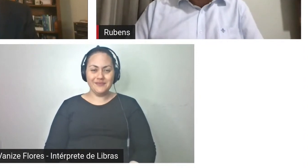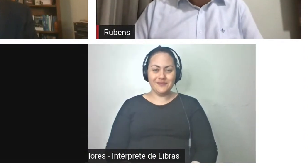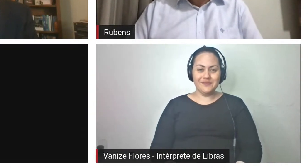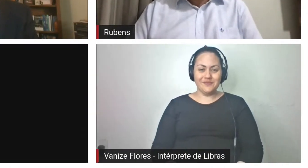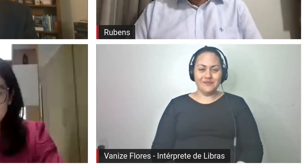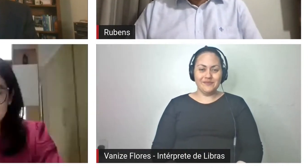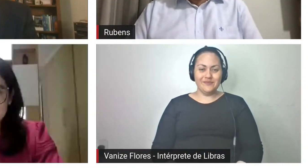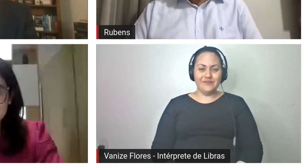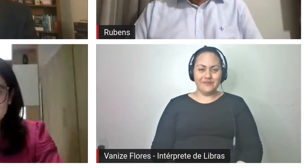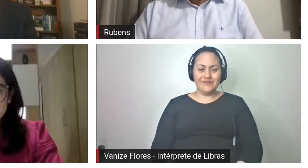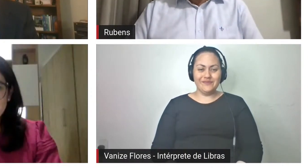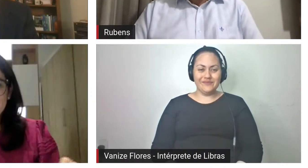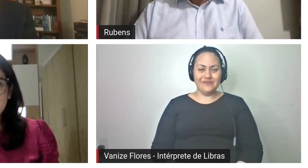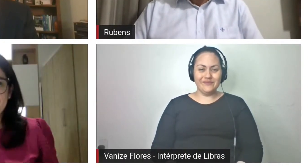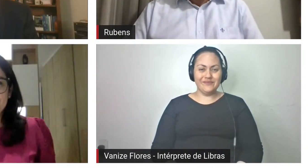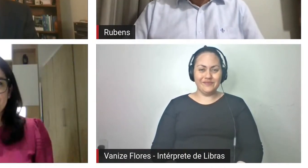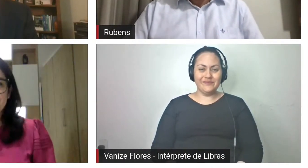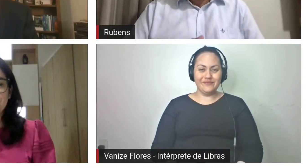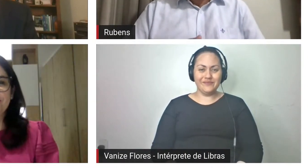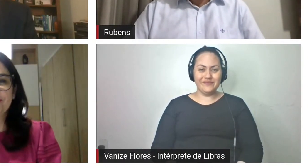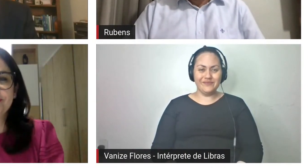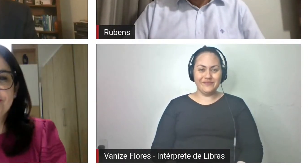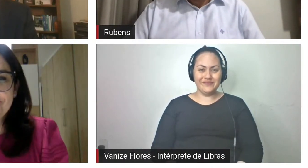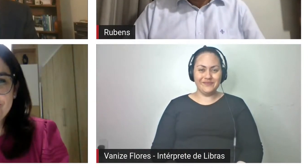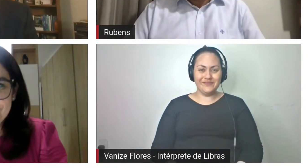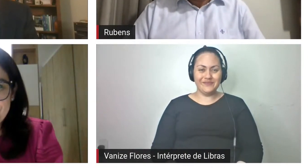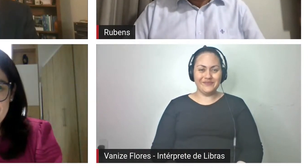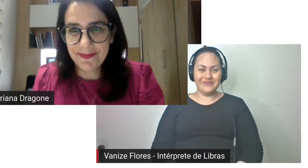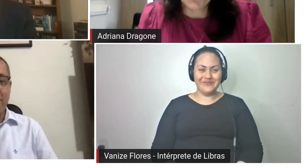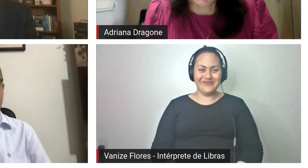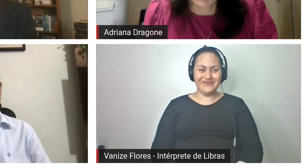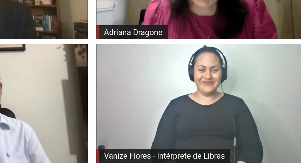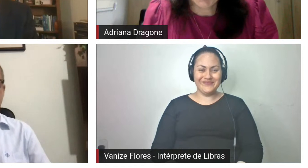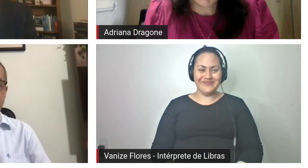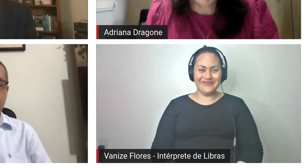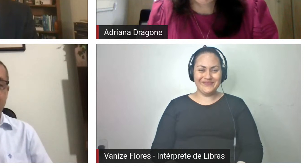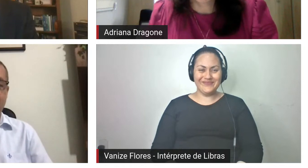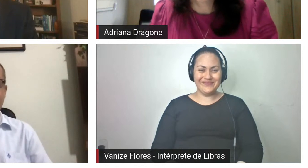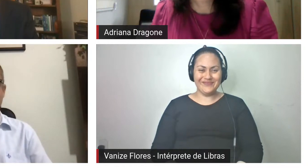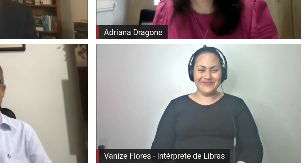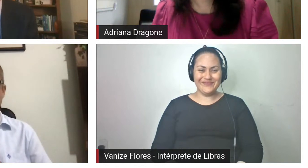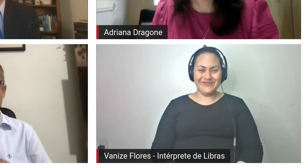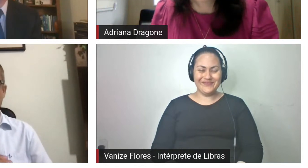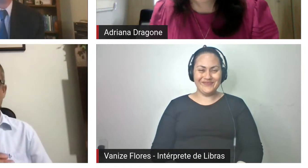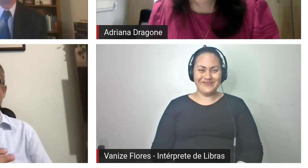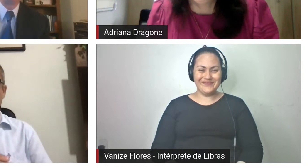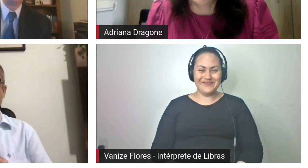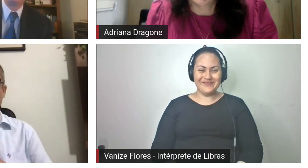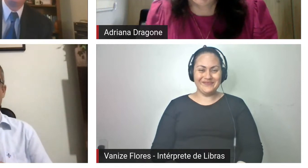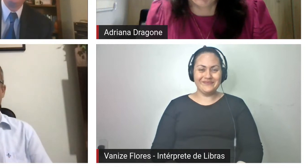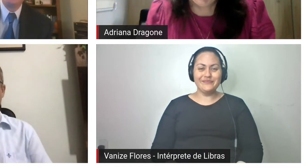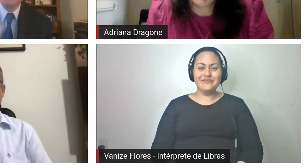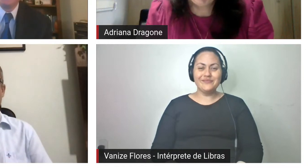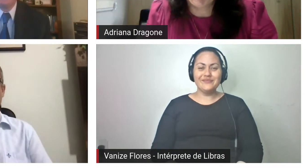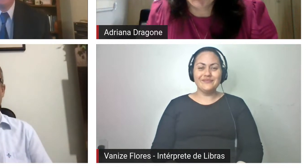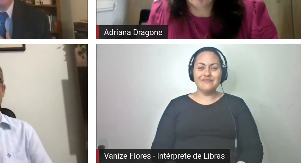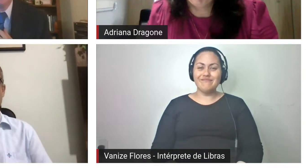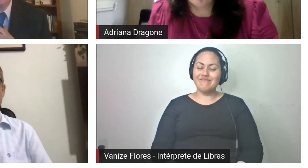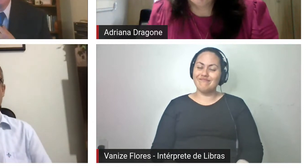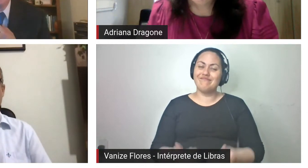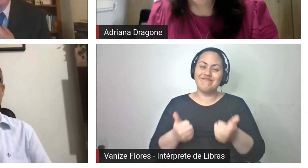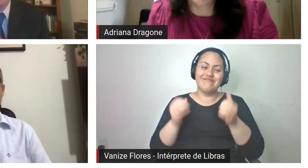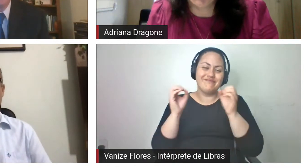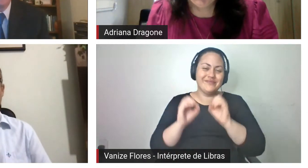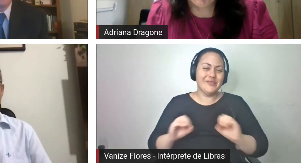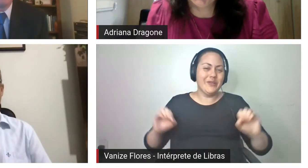can come and have the public questions from the public, right? Excelente